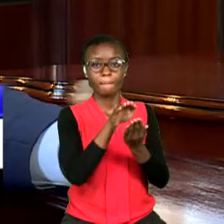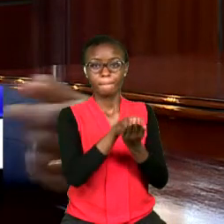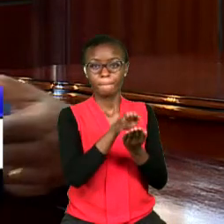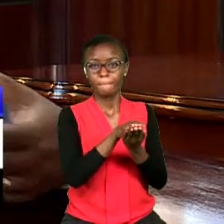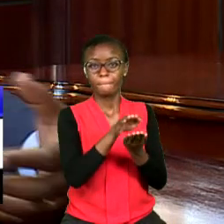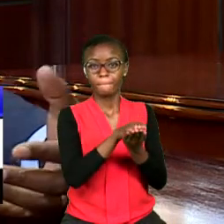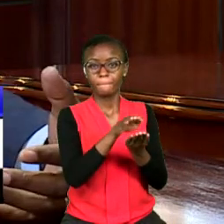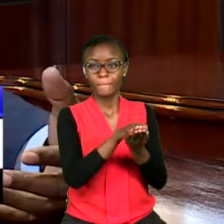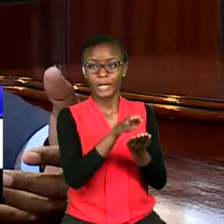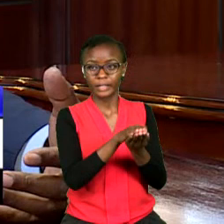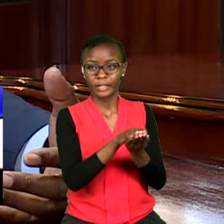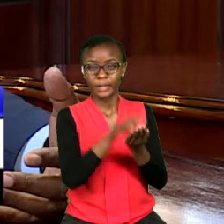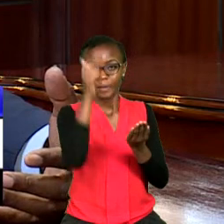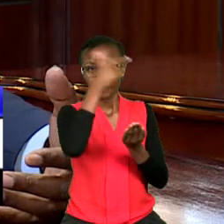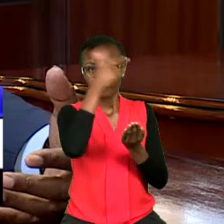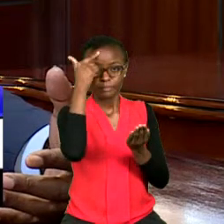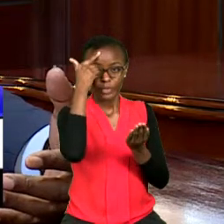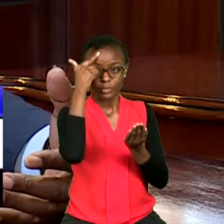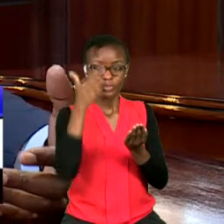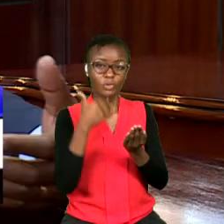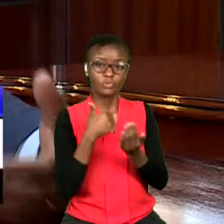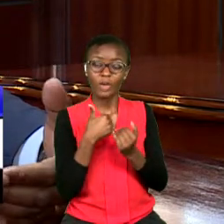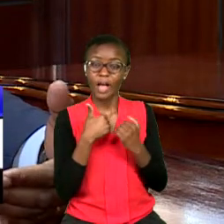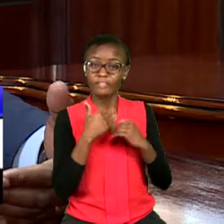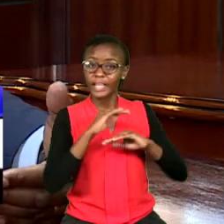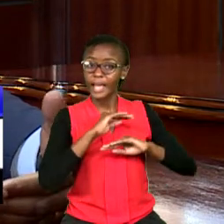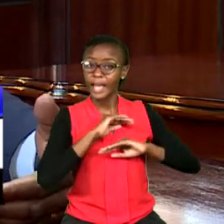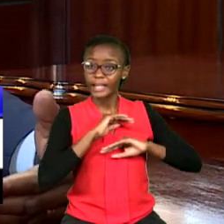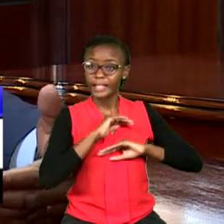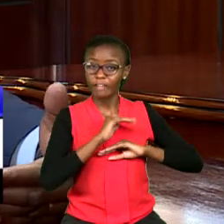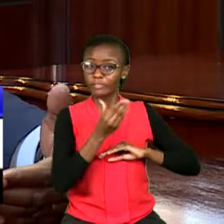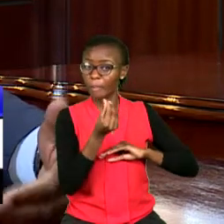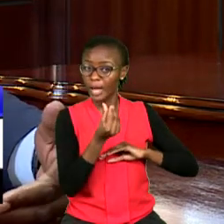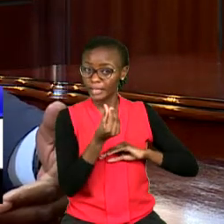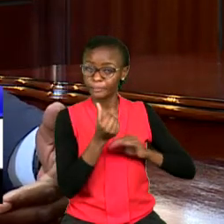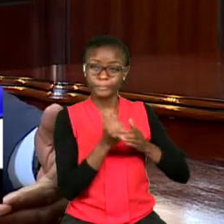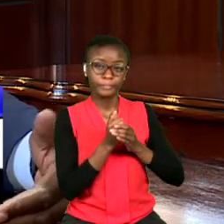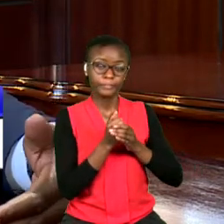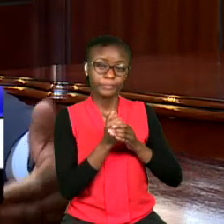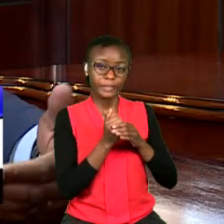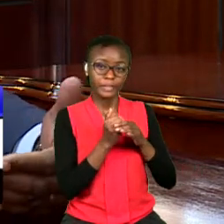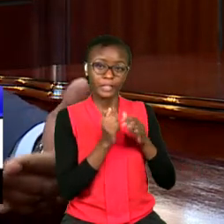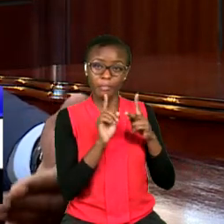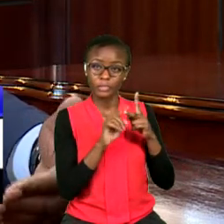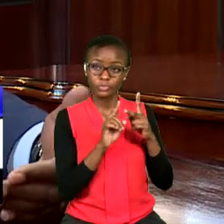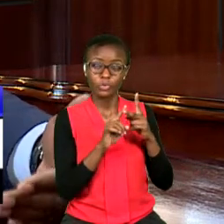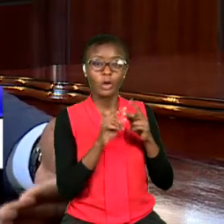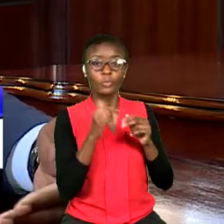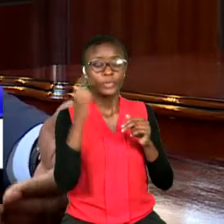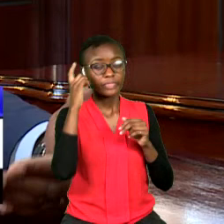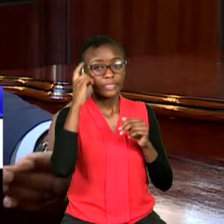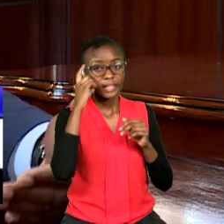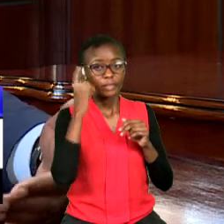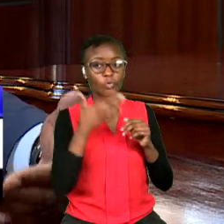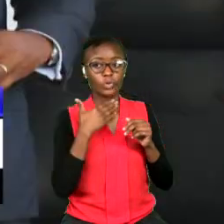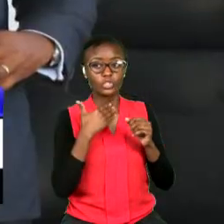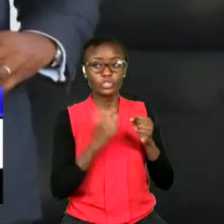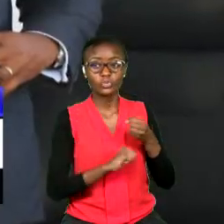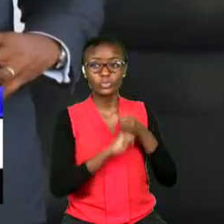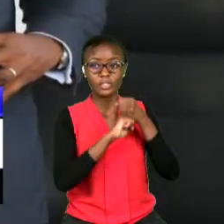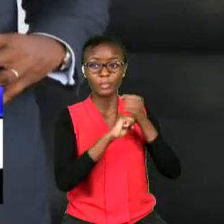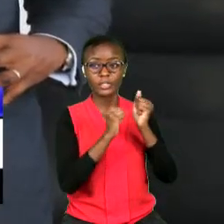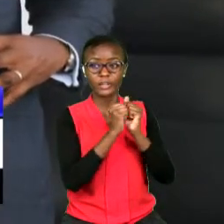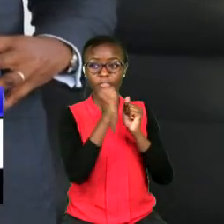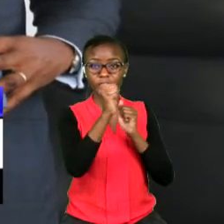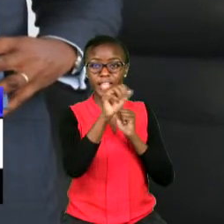from ability to absorb shock. The essence of that was to ensure that we were able to support our 15